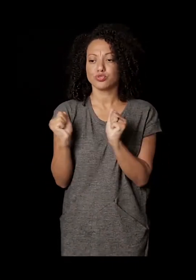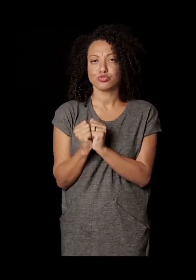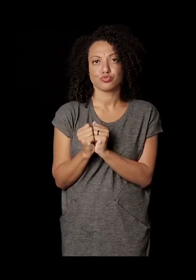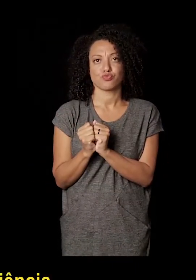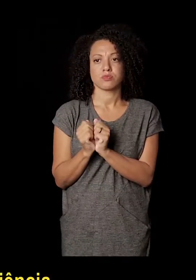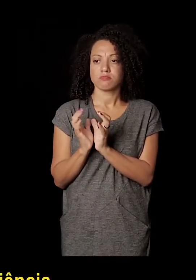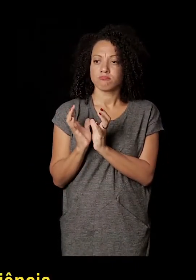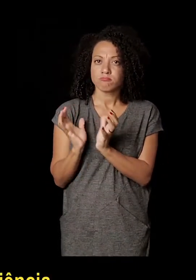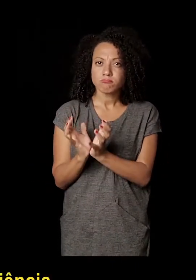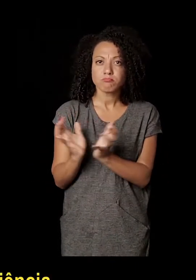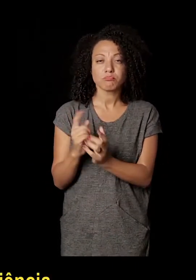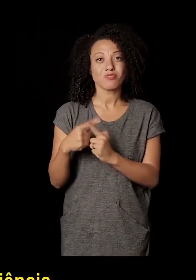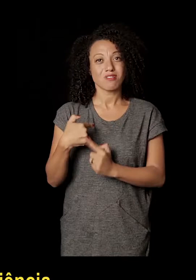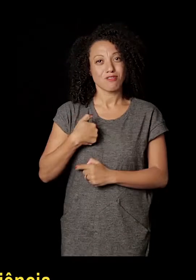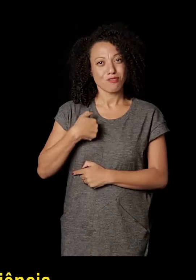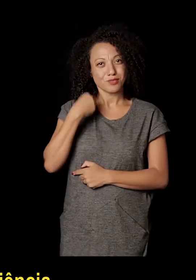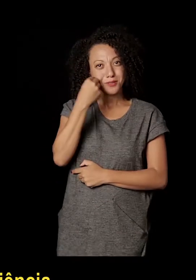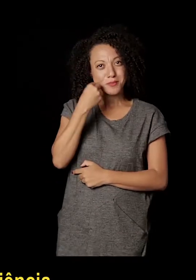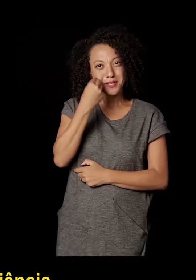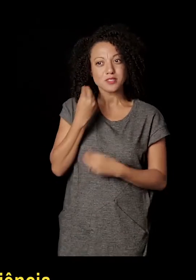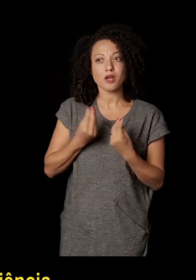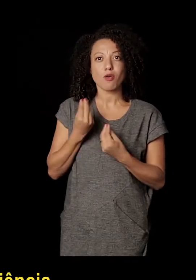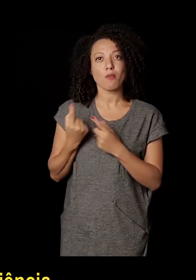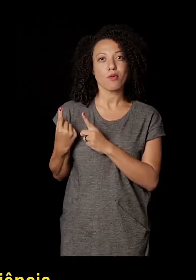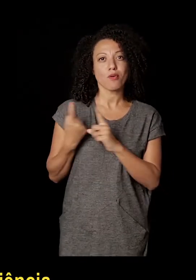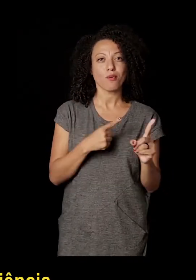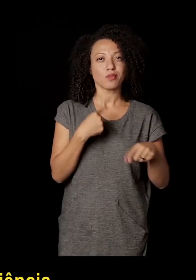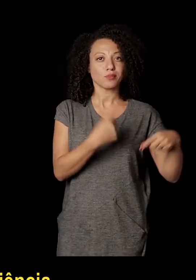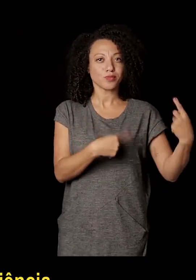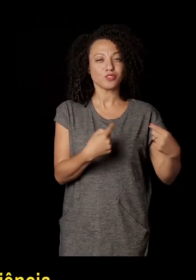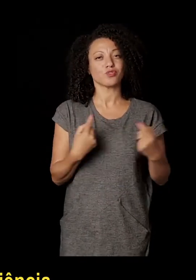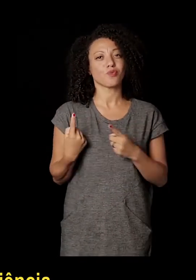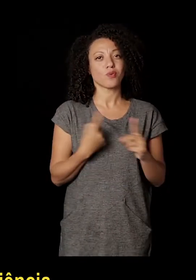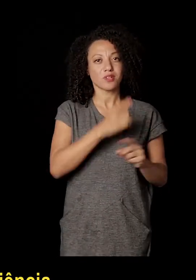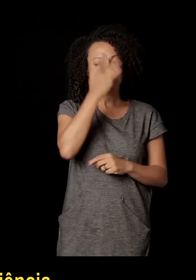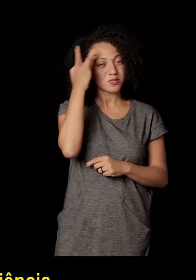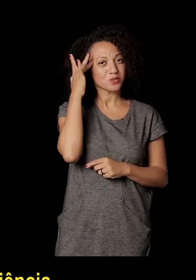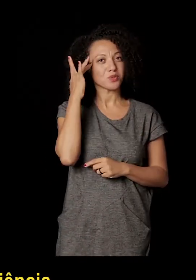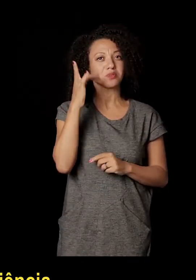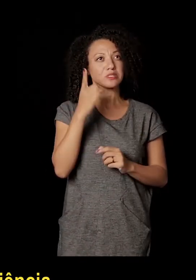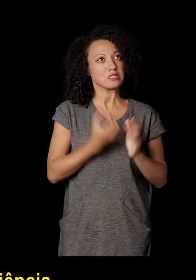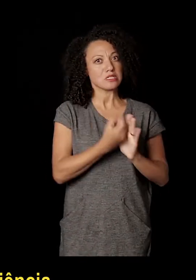them because I had a lot of experience on how to target